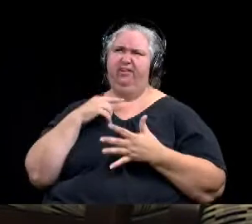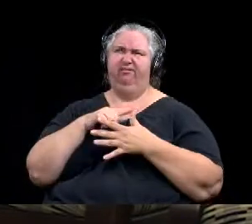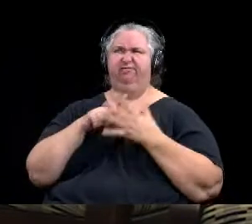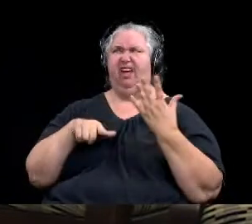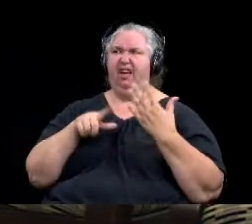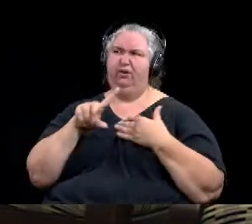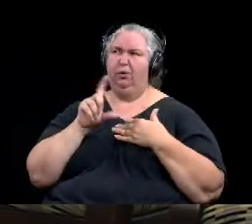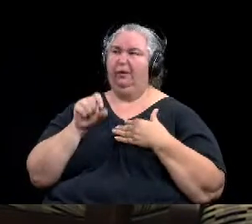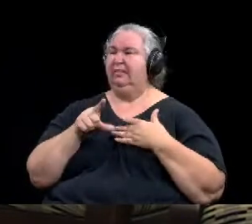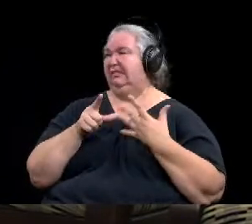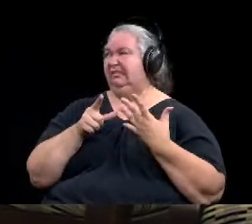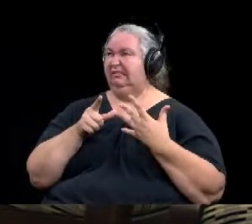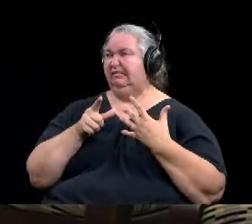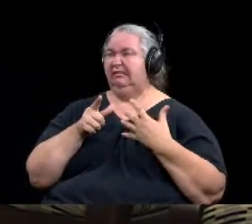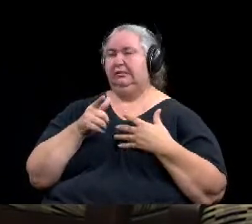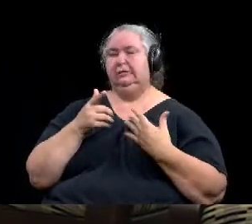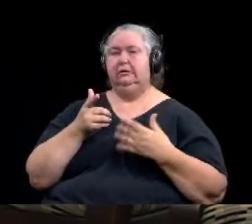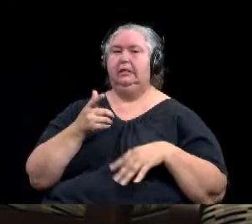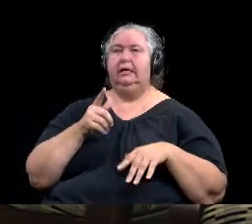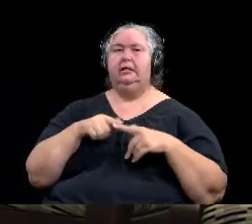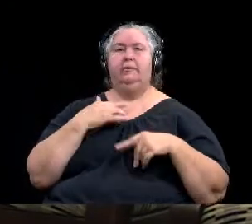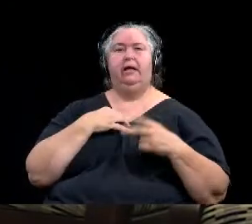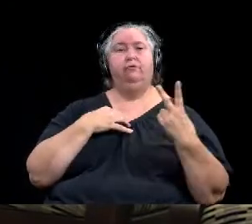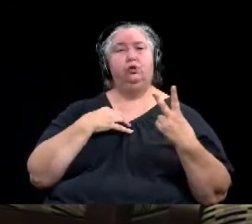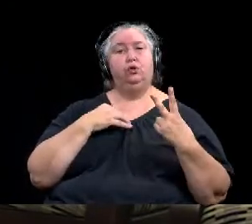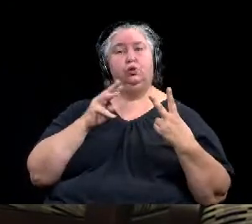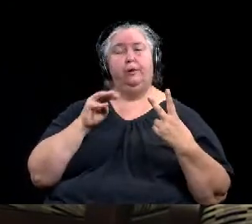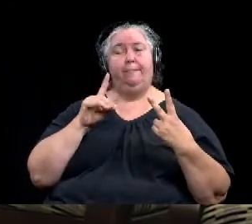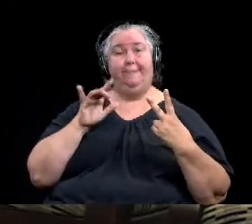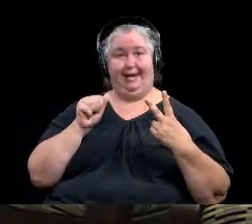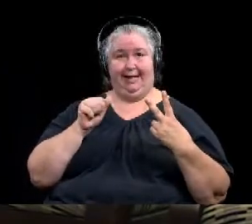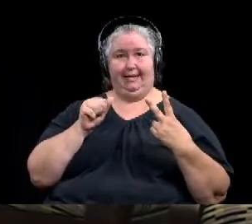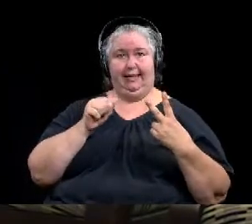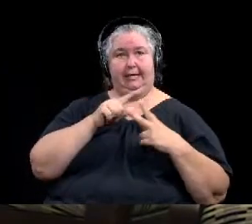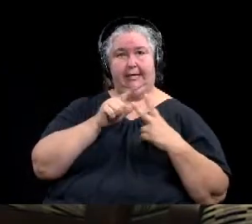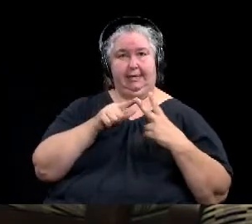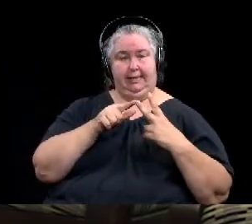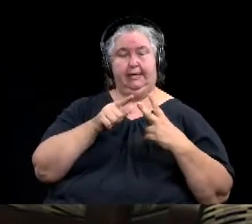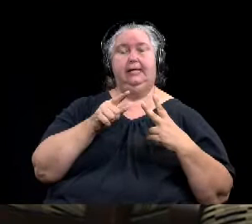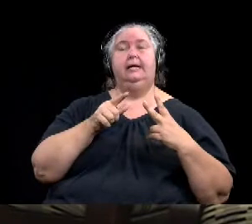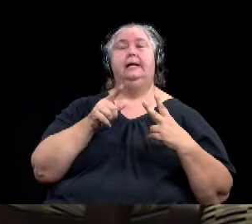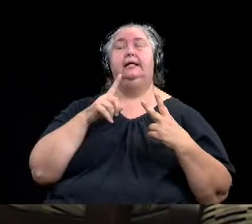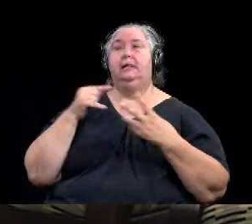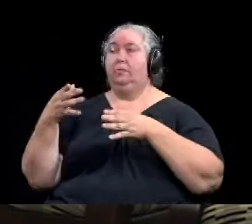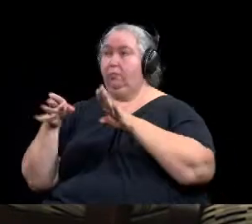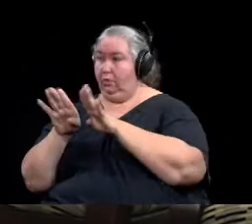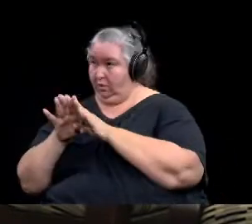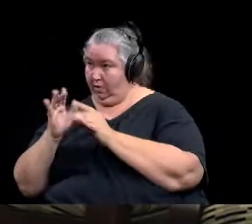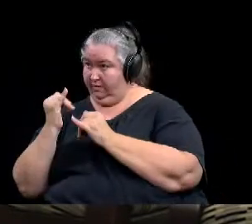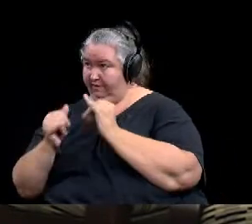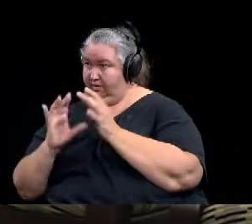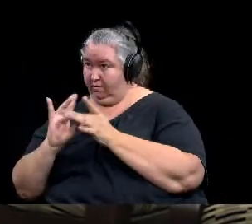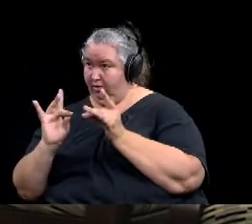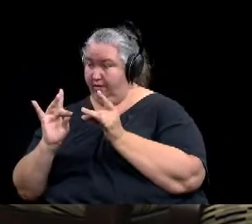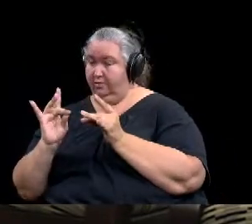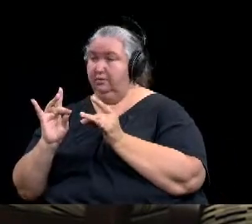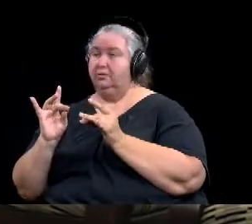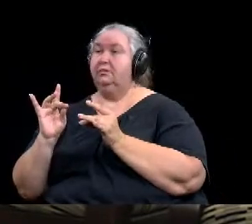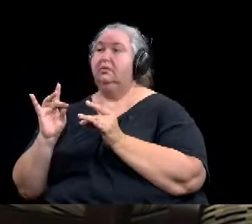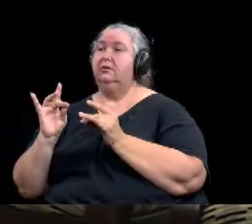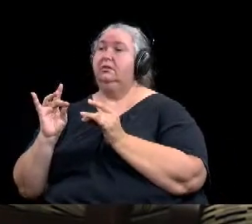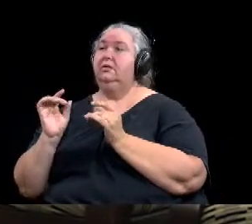to read. And then we're going to open it. We have 2 media representatives on the line, and then we'll close with the final comments by Judge Felton and the